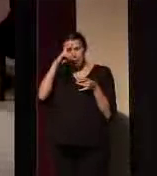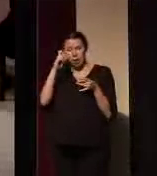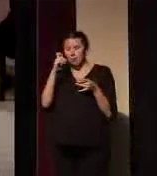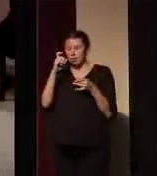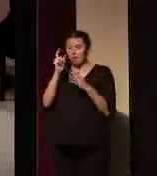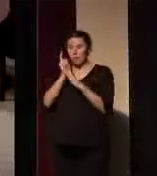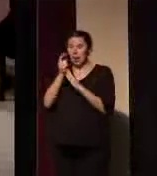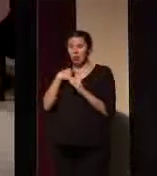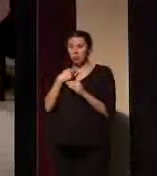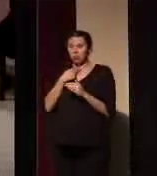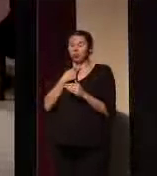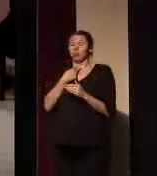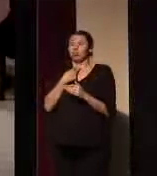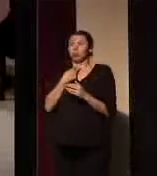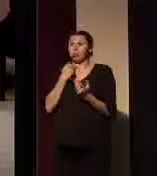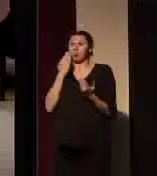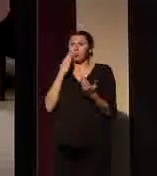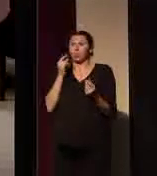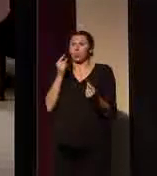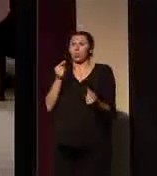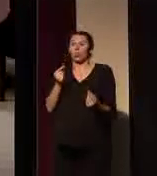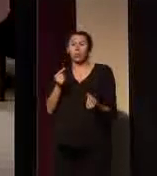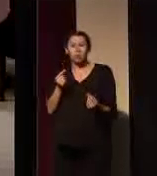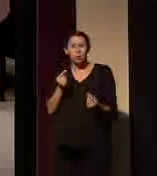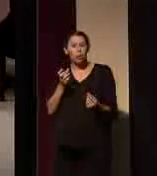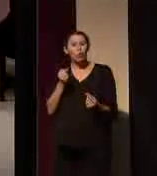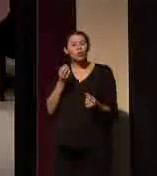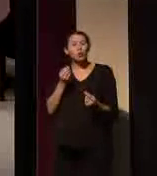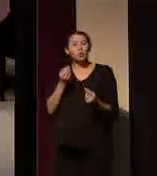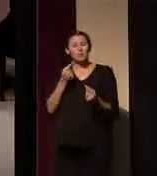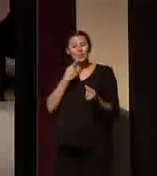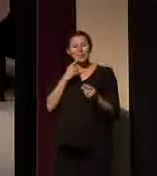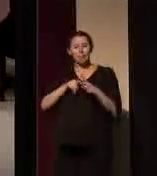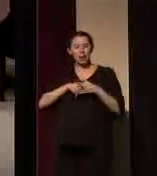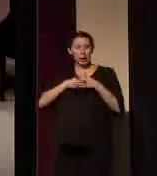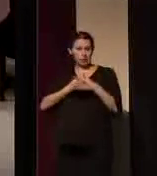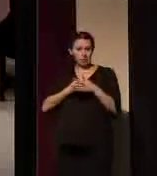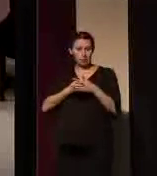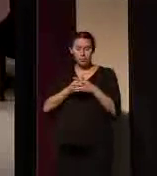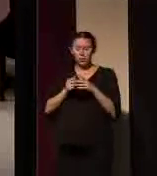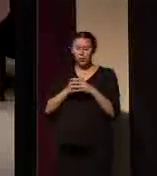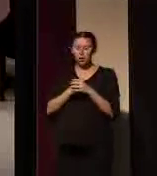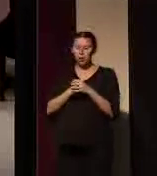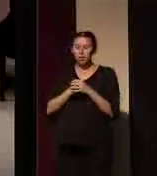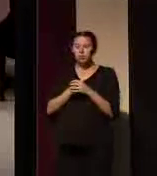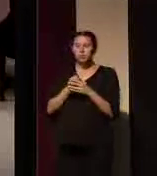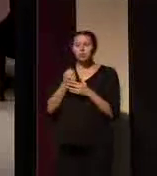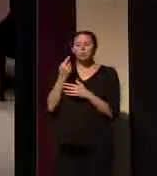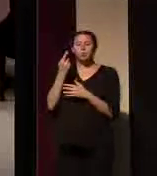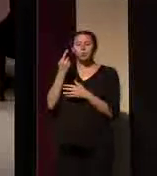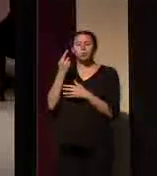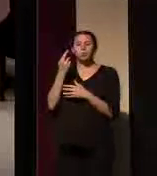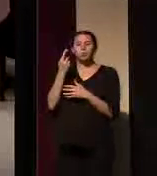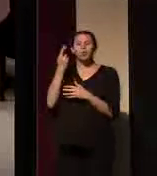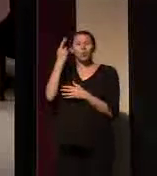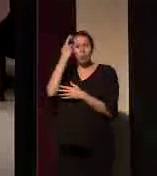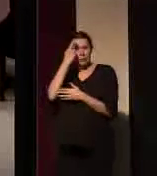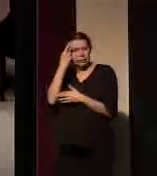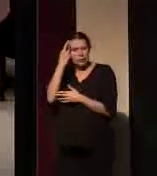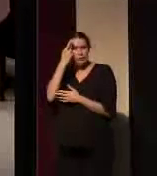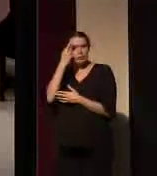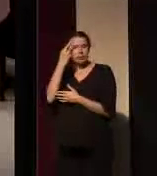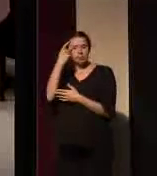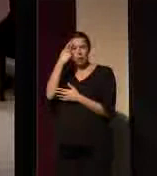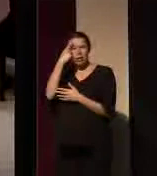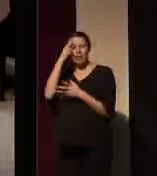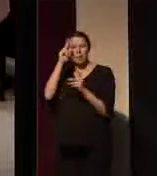But I think it's going to take what we said in the beginning, the reasonable-minded, to really be more vocal about this